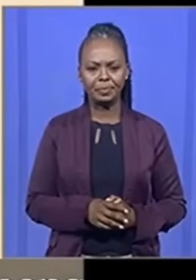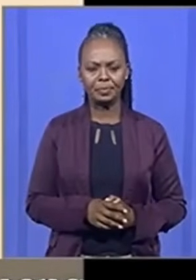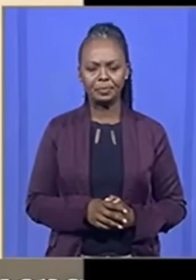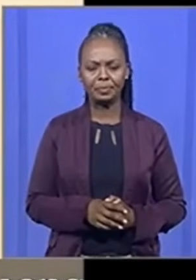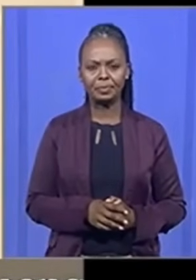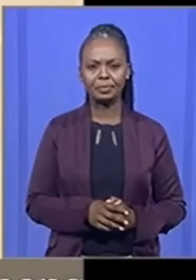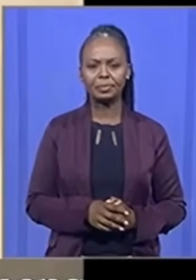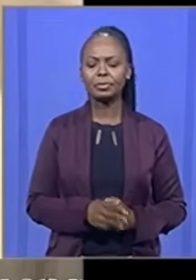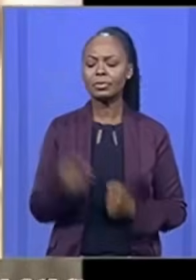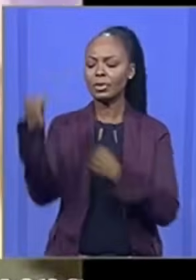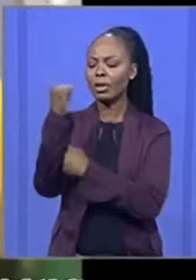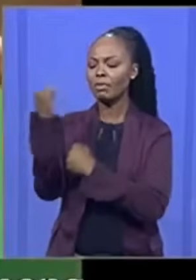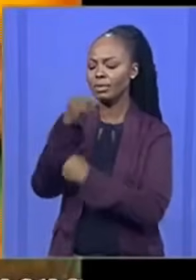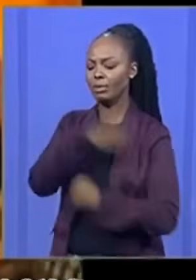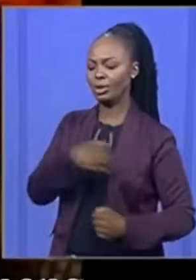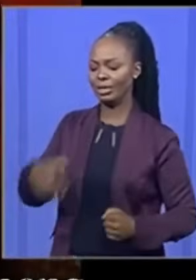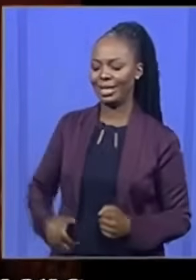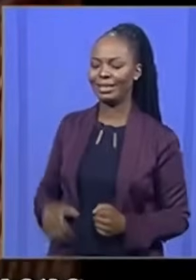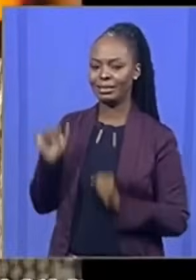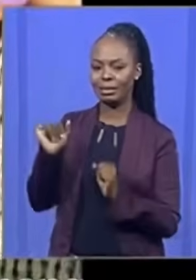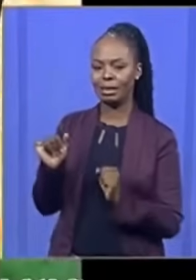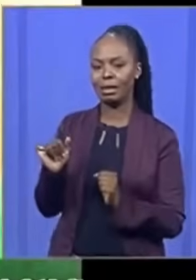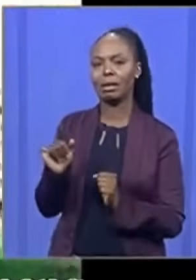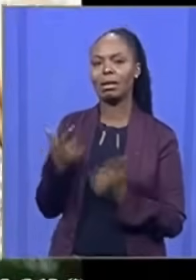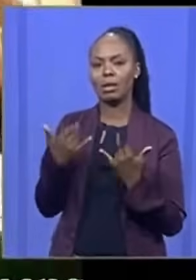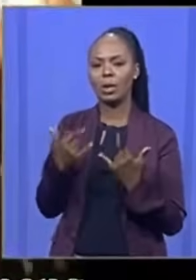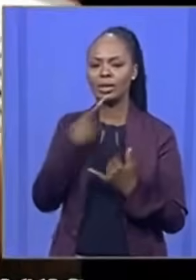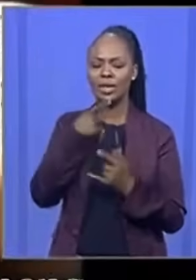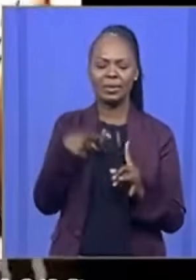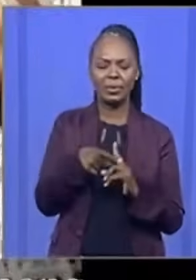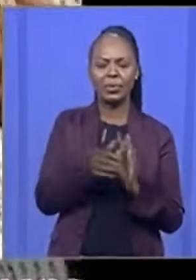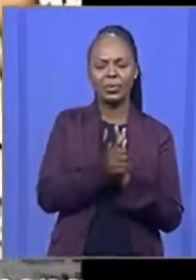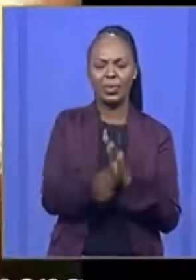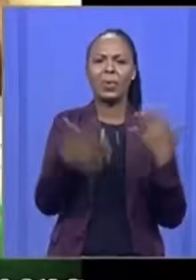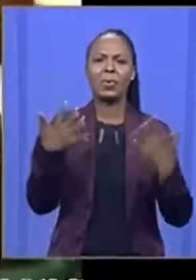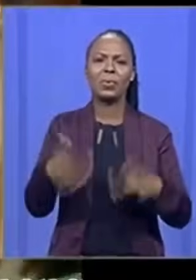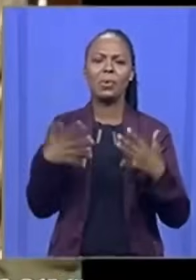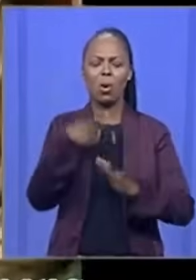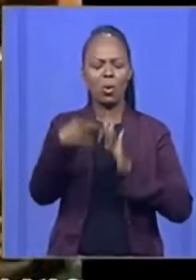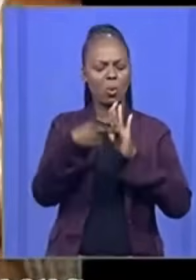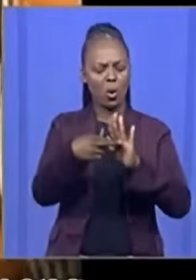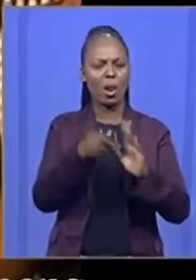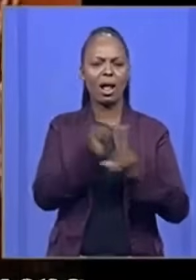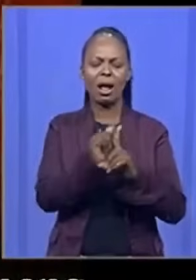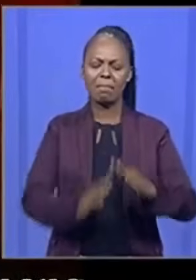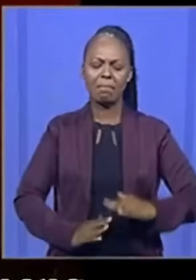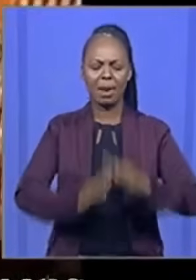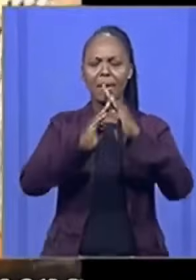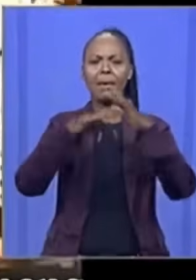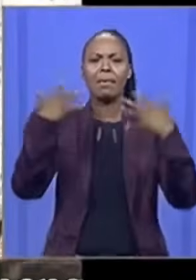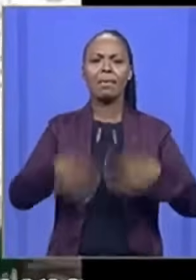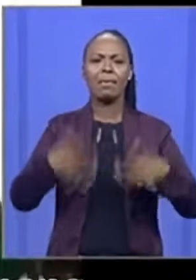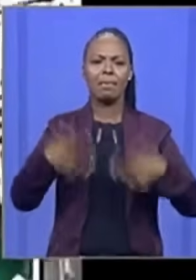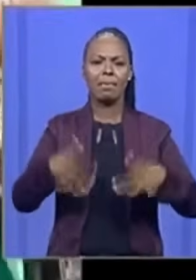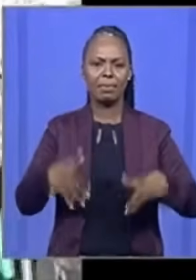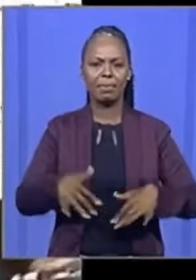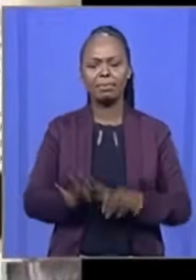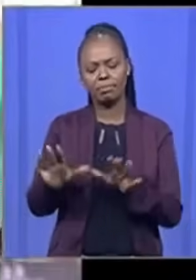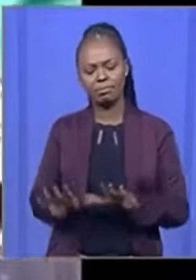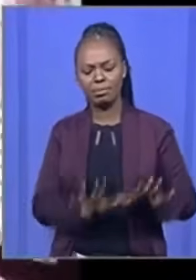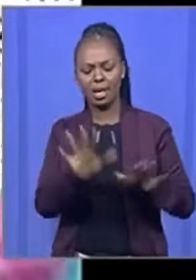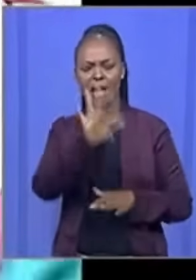Kantoro ya mopresidente e hlalositse mosebetsi wa Njema e lo ba le kabelo ebile o hlohloleditse botsitso hara ma-Afrika Borwa le kontinenteng